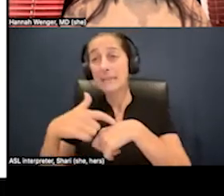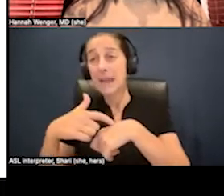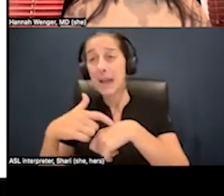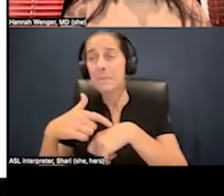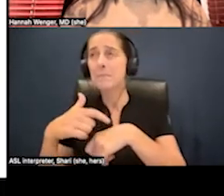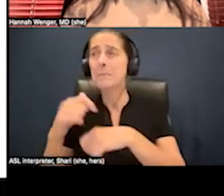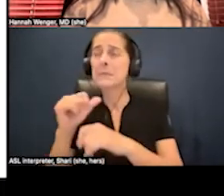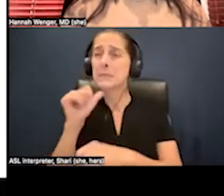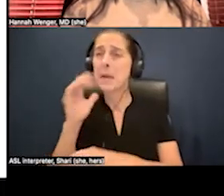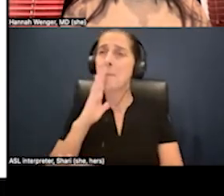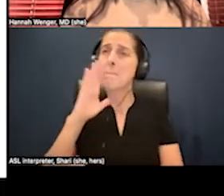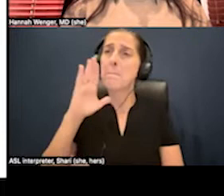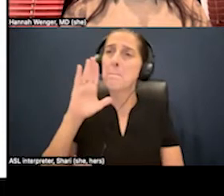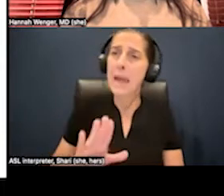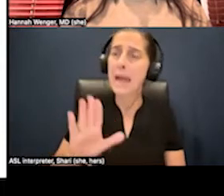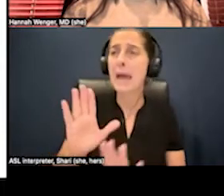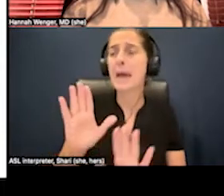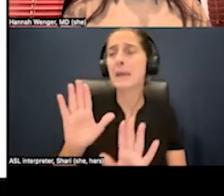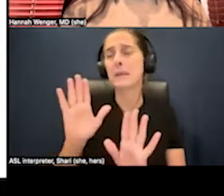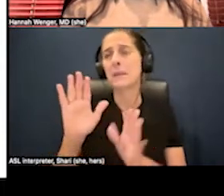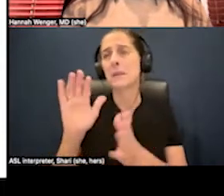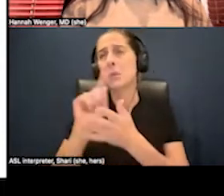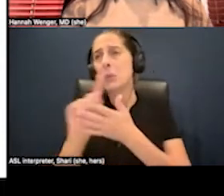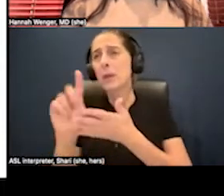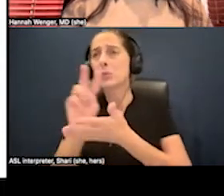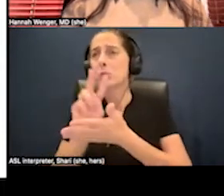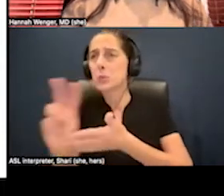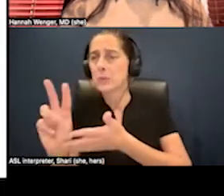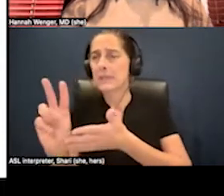days or a couple of weeks rather than months.